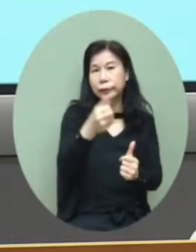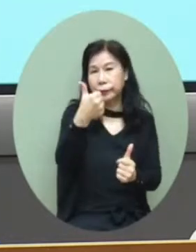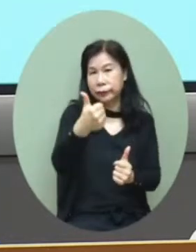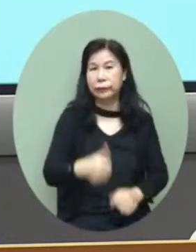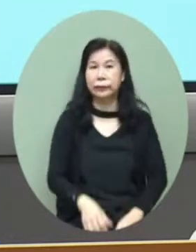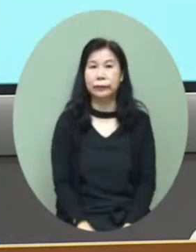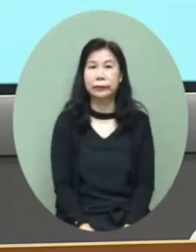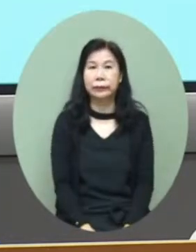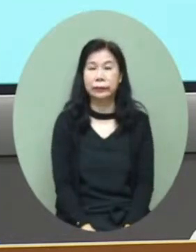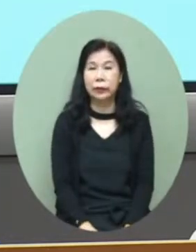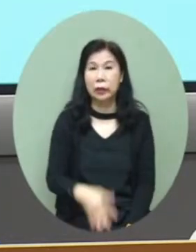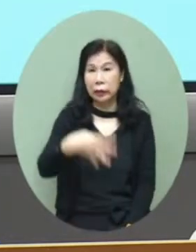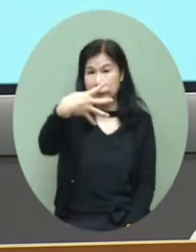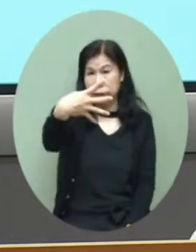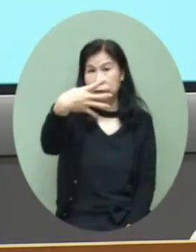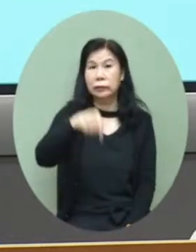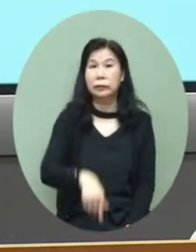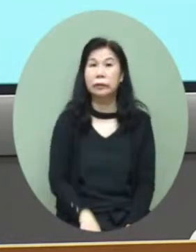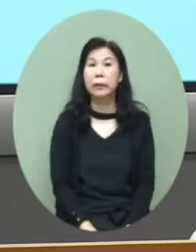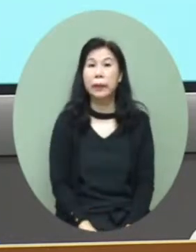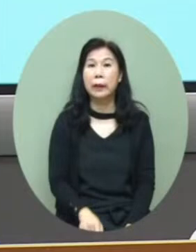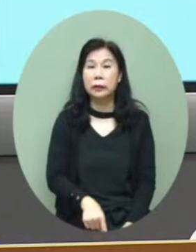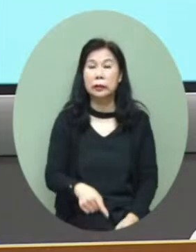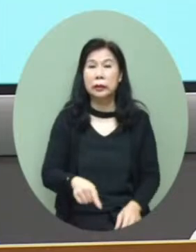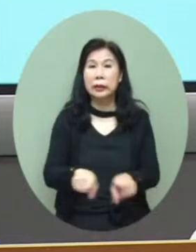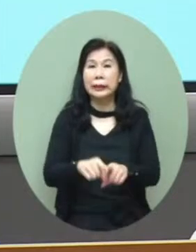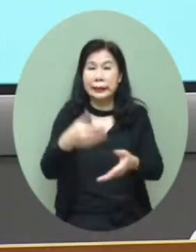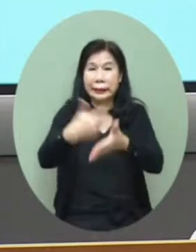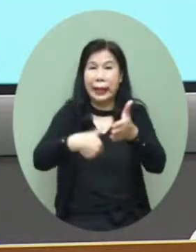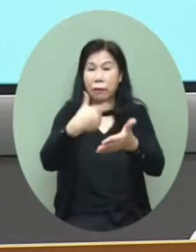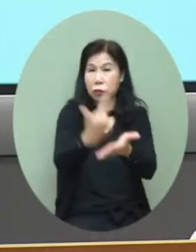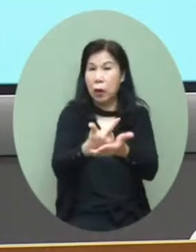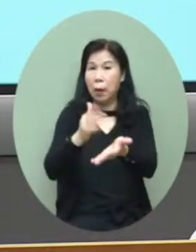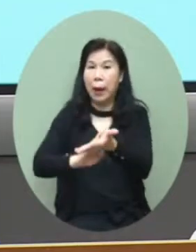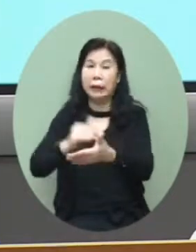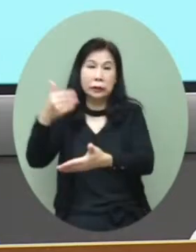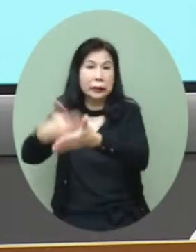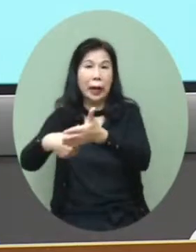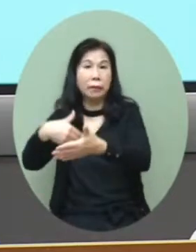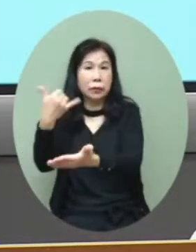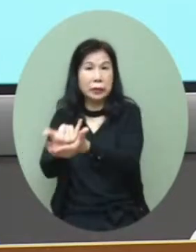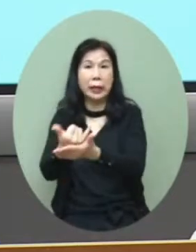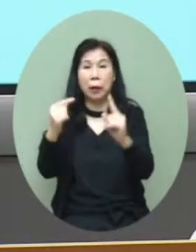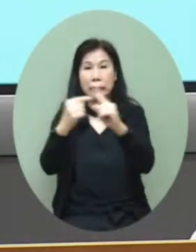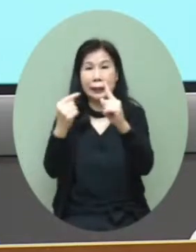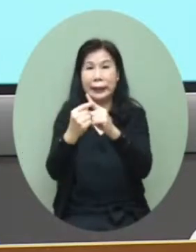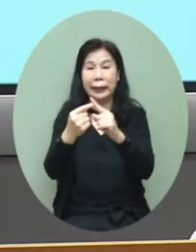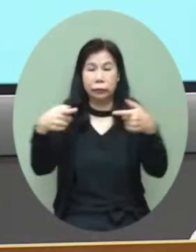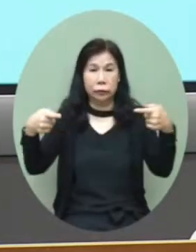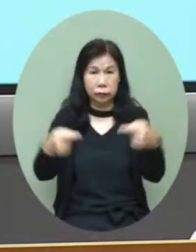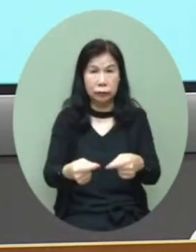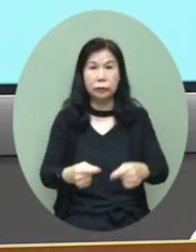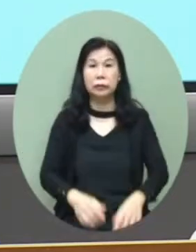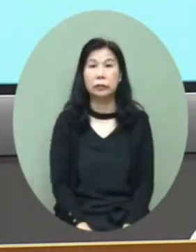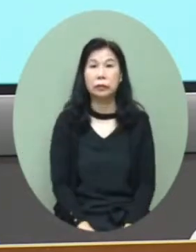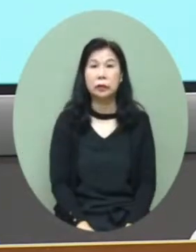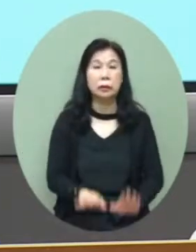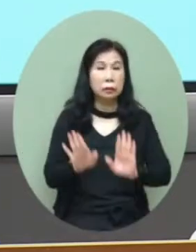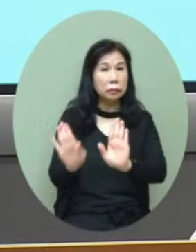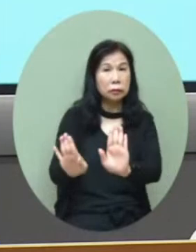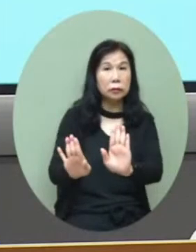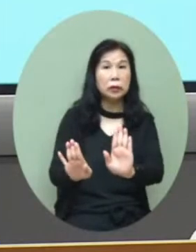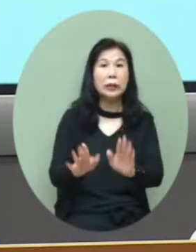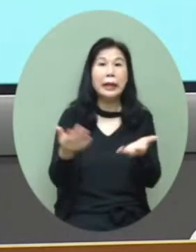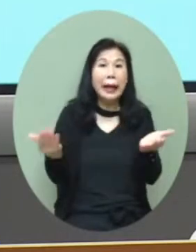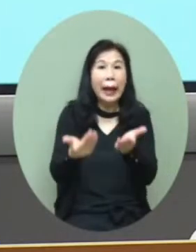Where risks could be controlled, we want to preserve maximum movement of people and